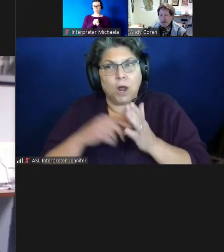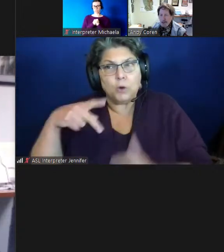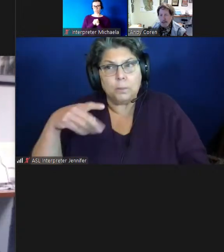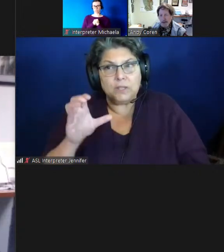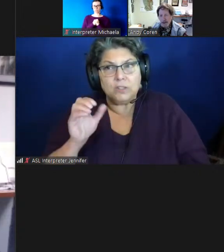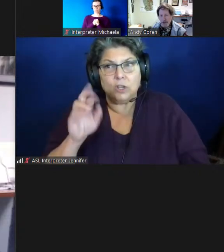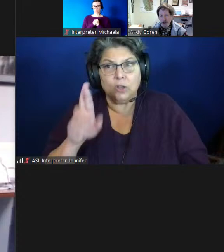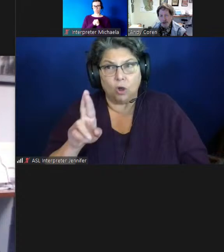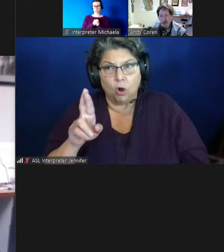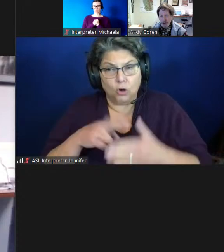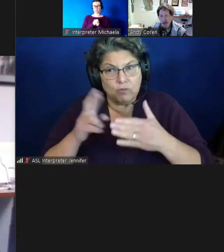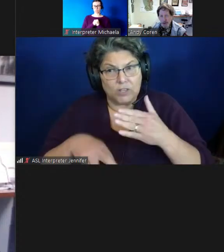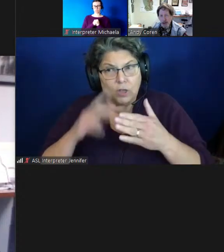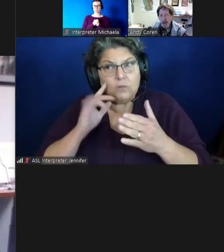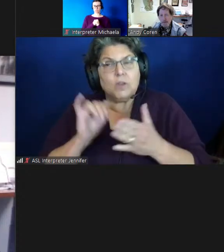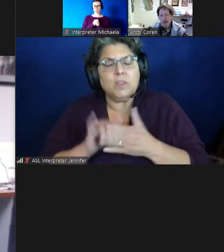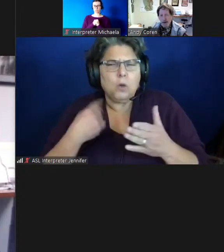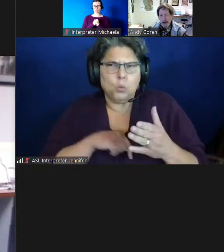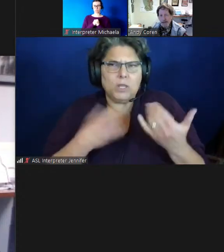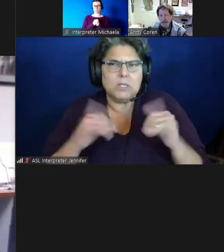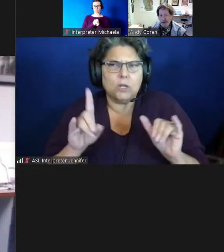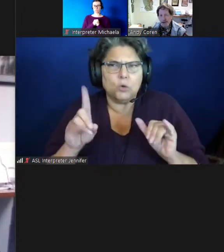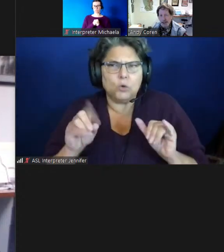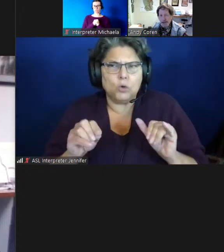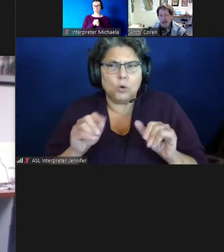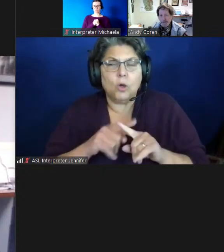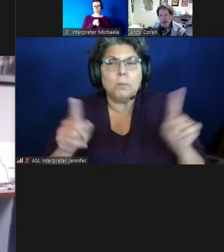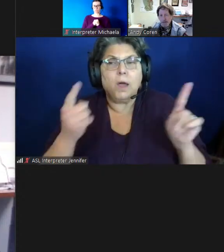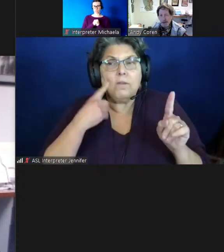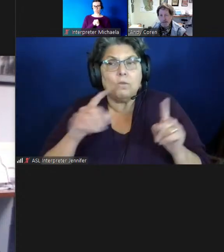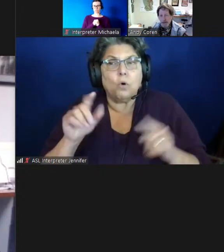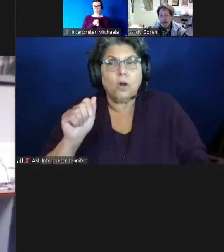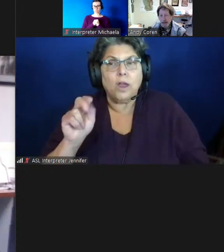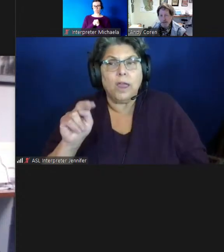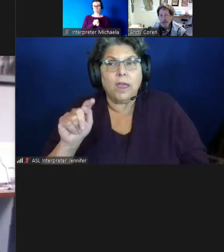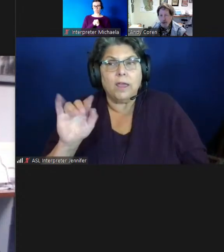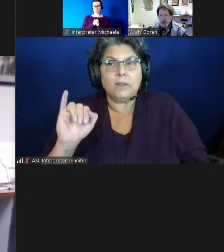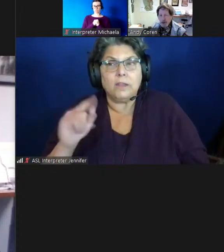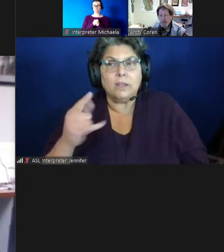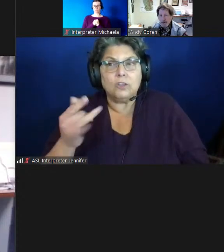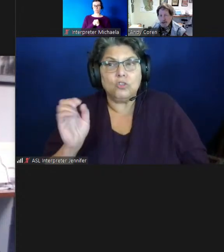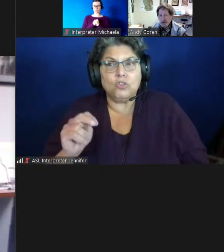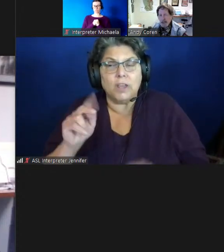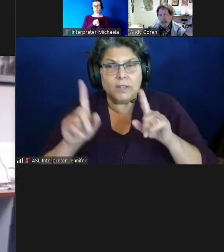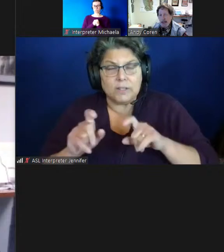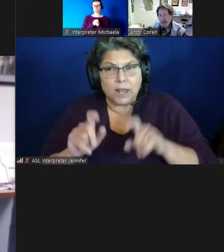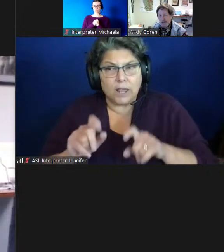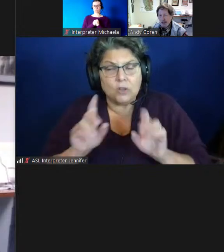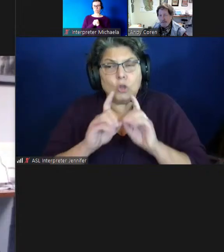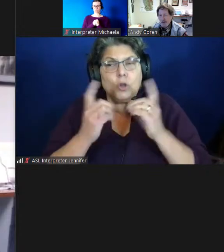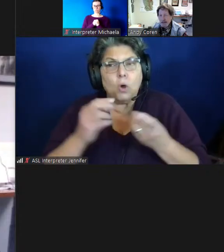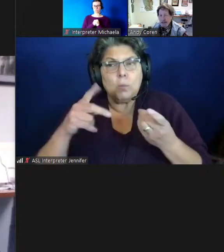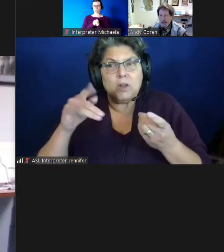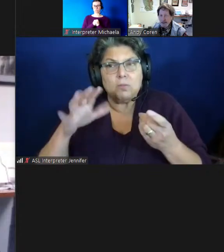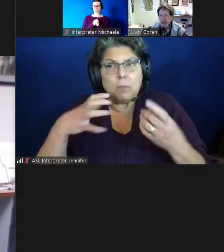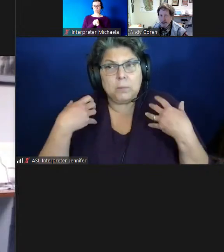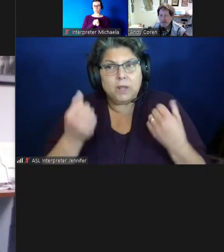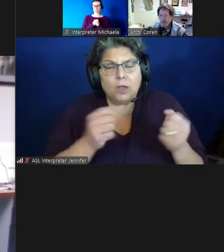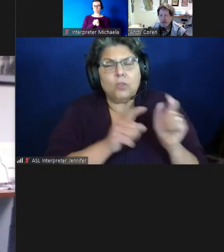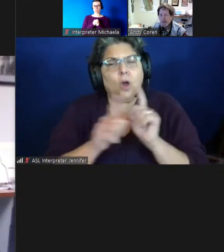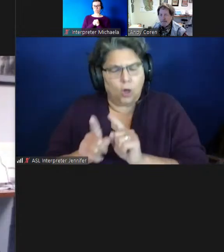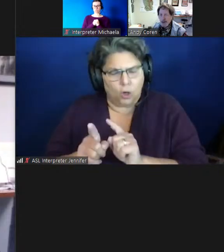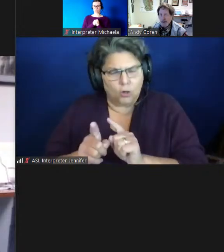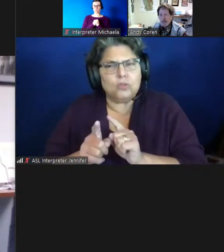for these and continue to do so. But for antigen tests, the Department of Public Health has also posted a